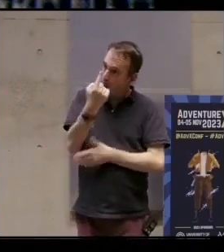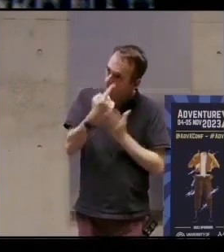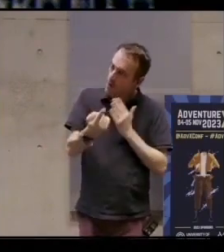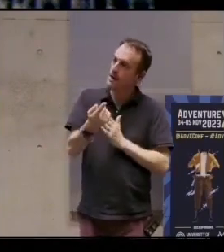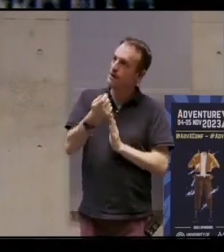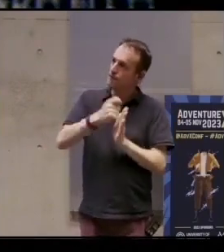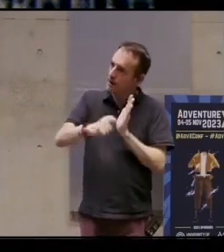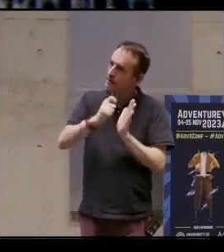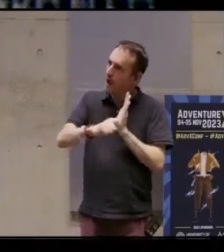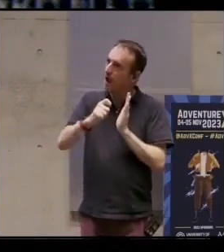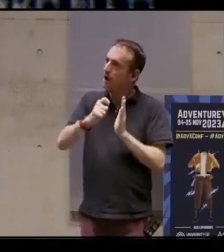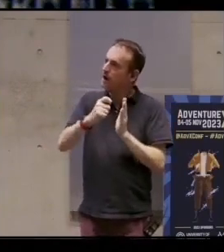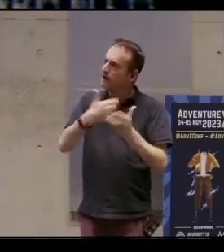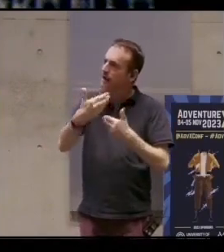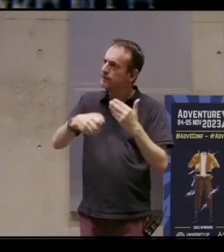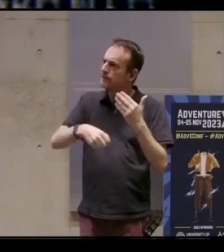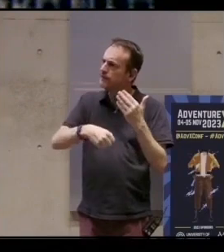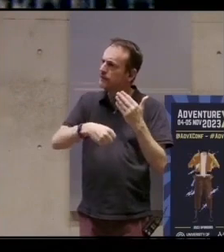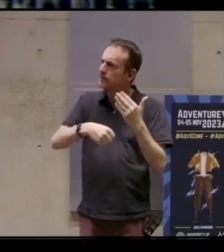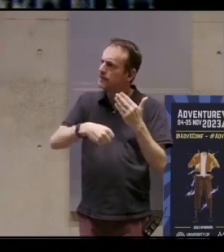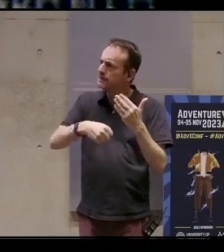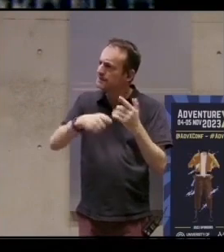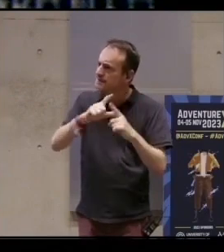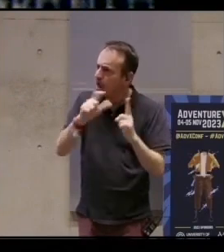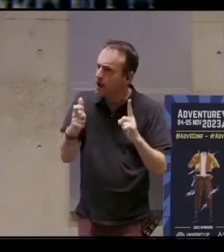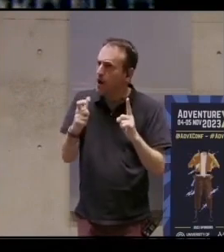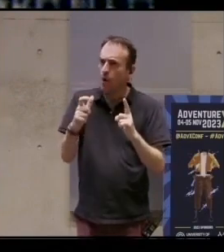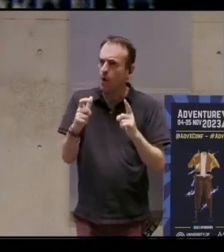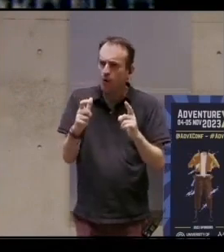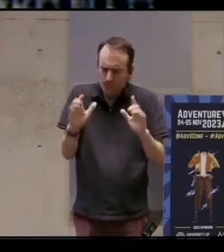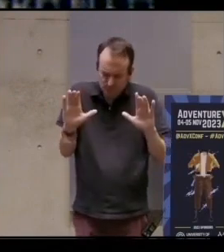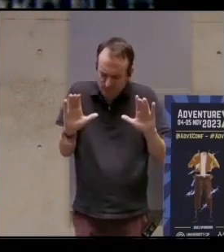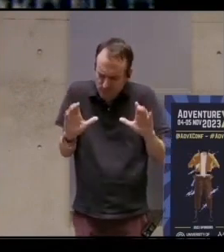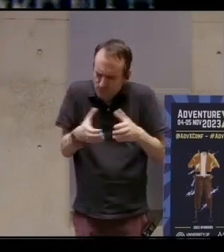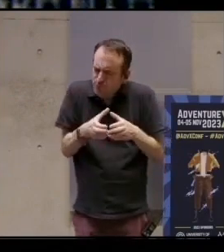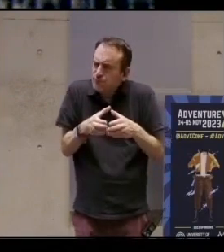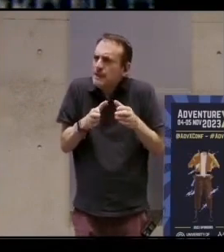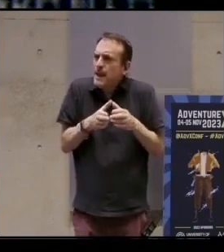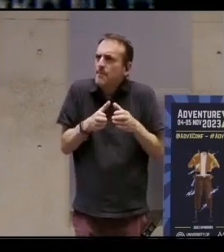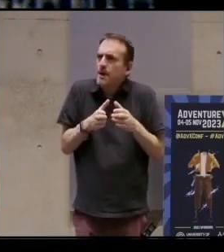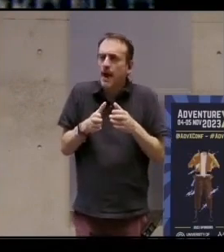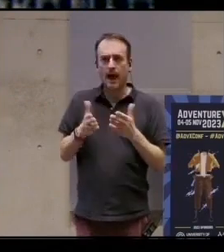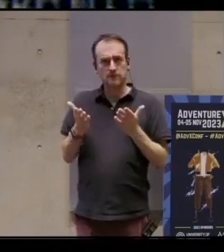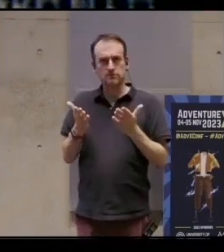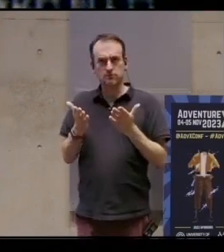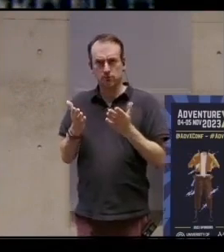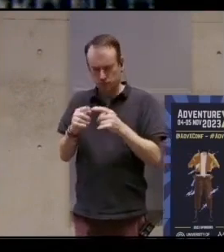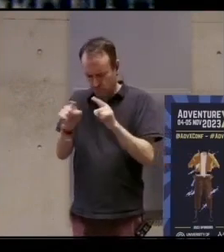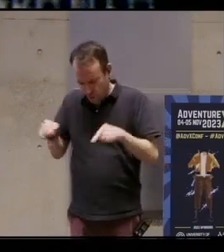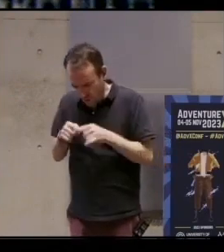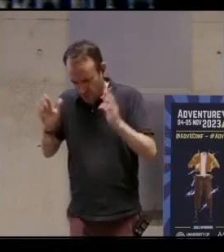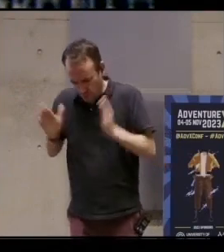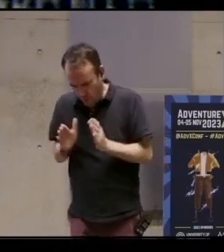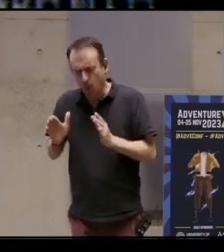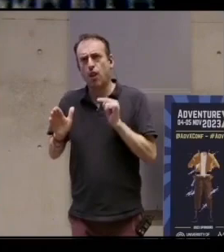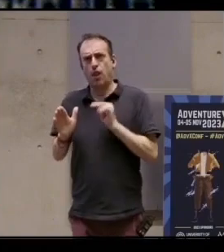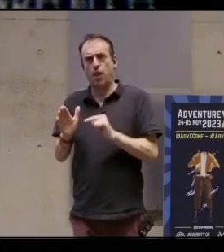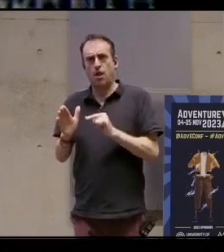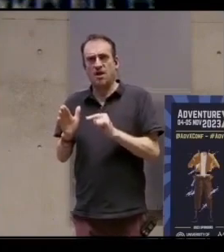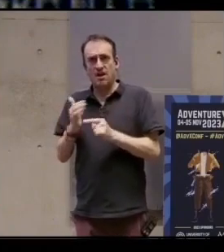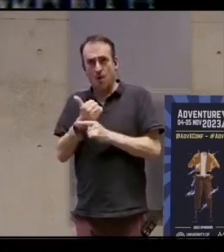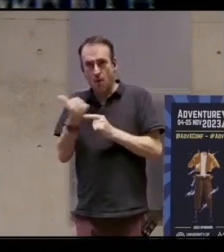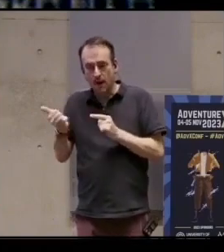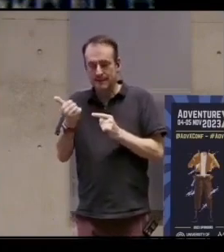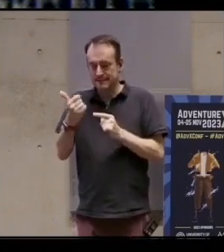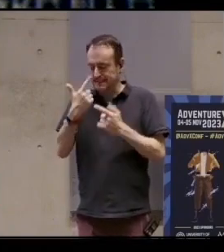your project. Or maybe you're just one of a very small team, and you're working for a small studio, one which always needs to be very